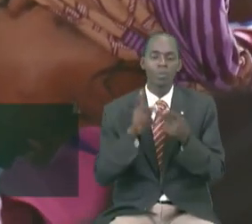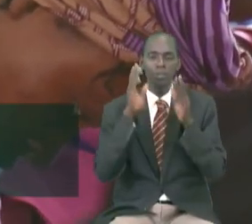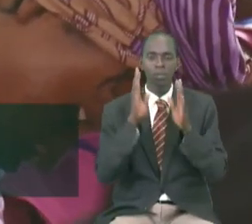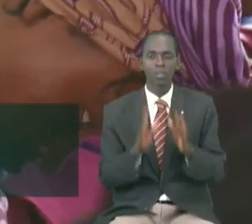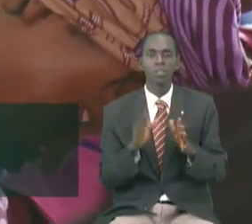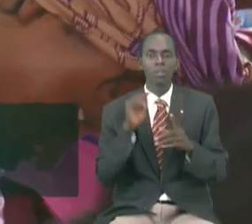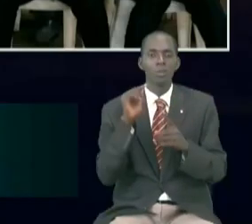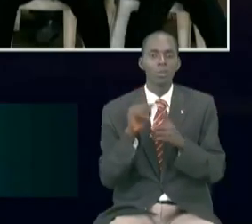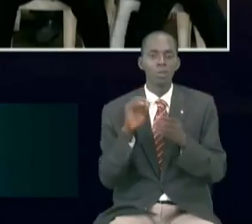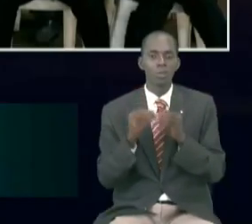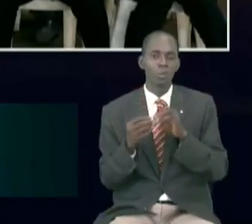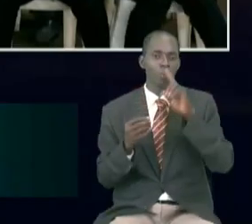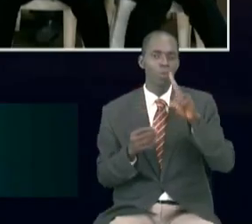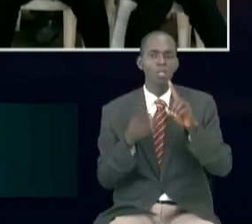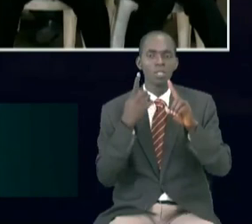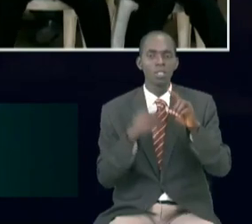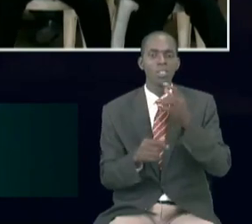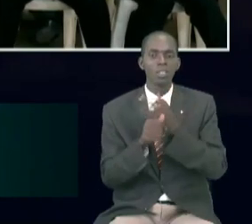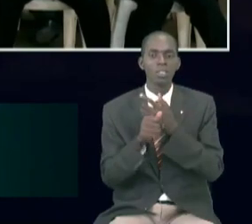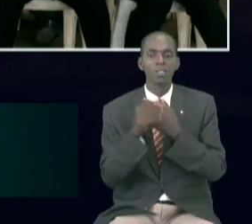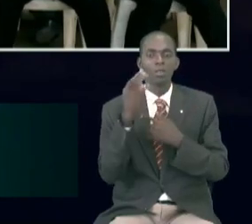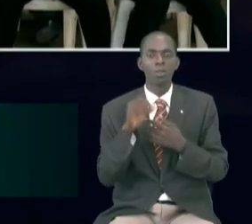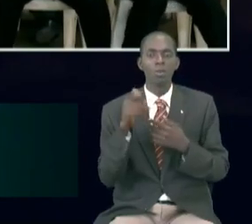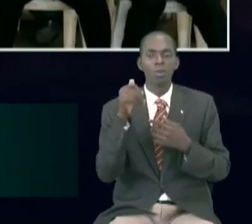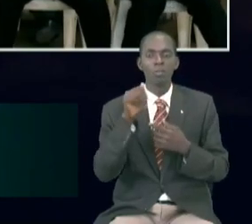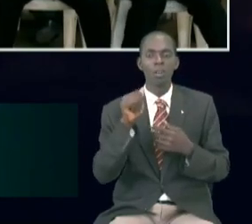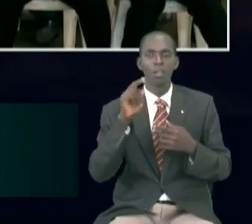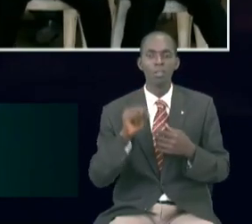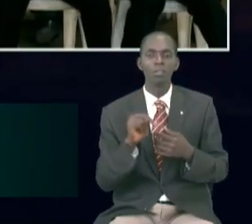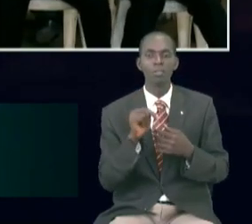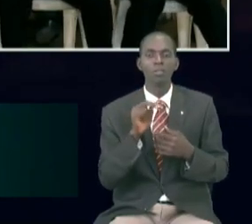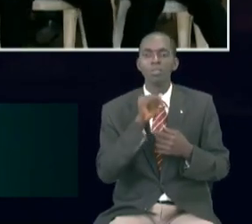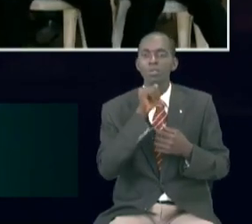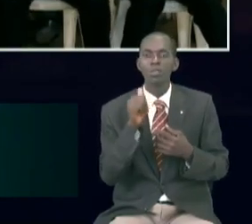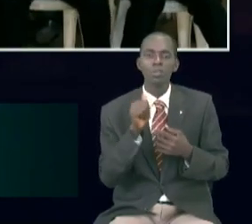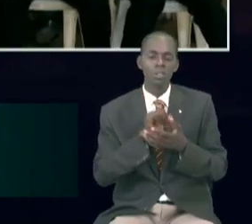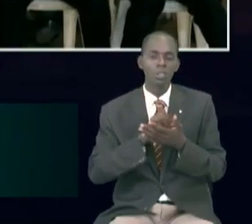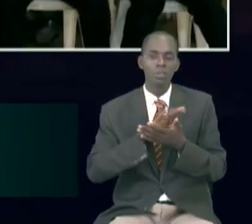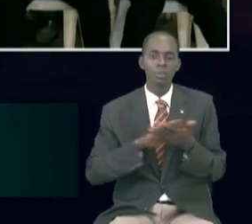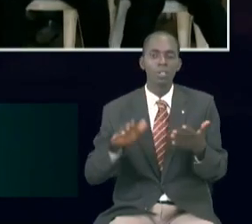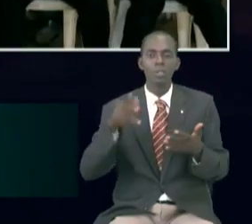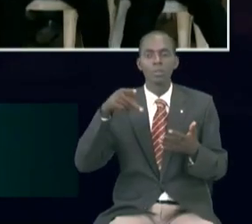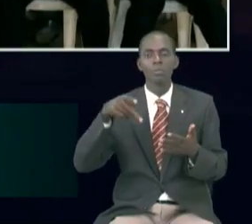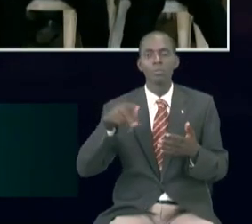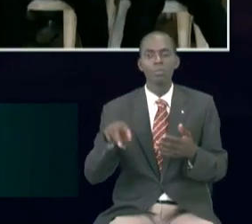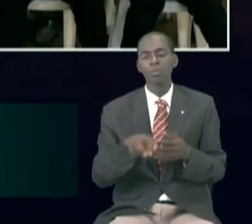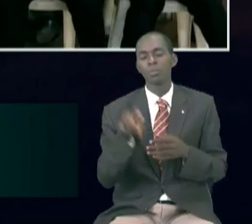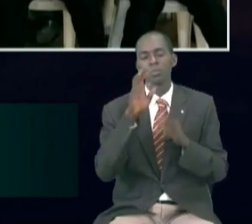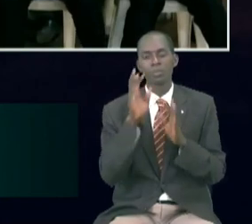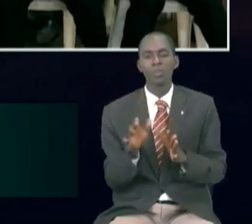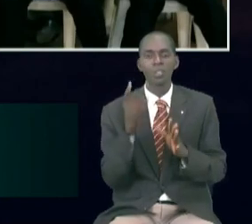patriot. We're looking at Jonah chapter 4, and we're looking at verse 1. And it displeased